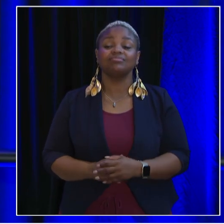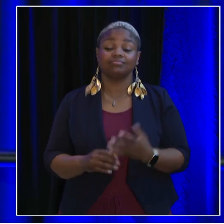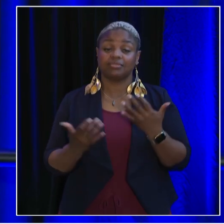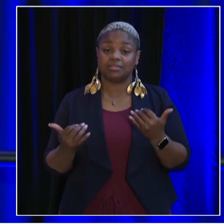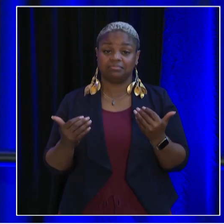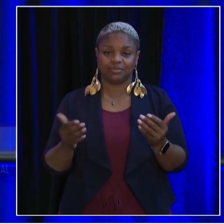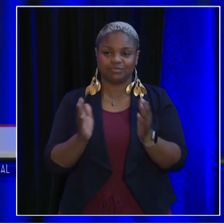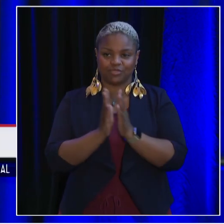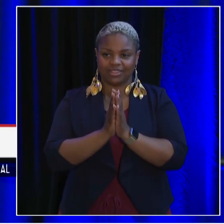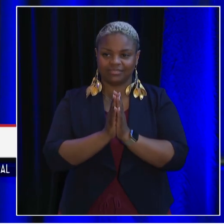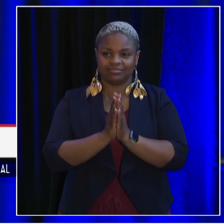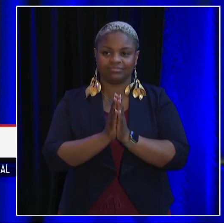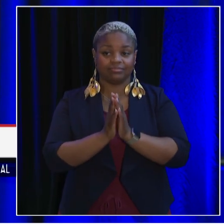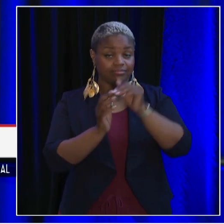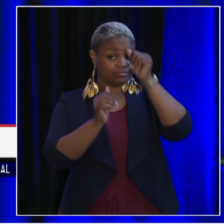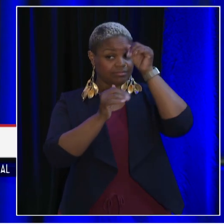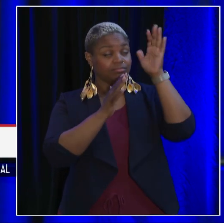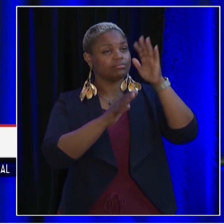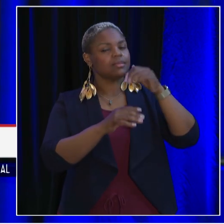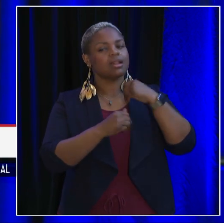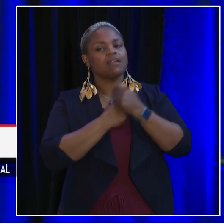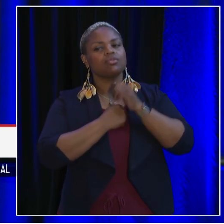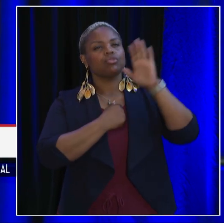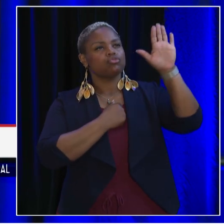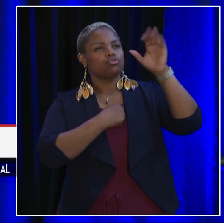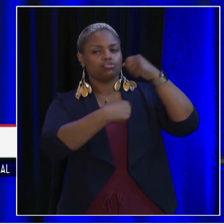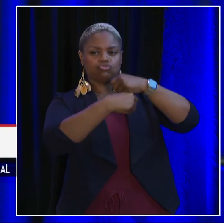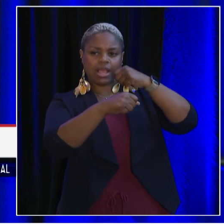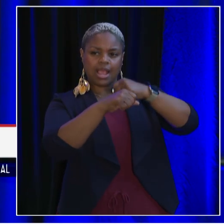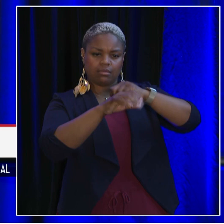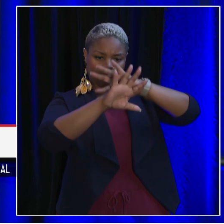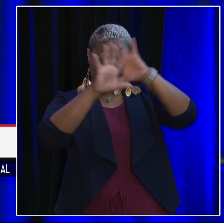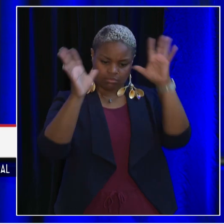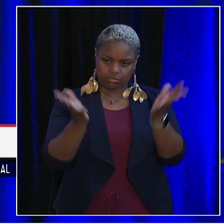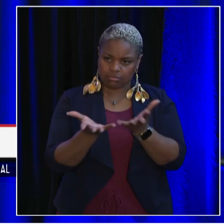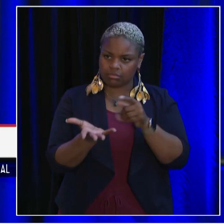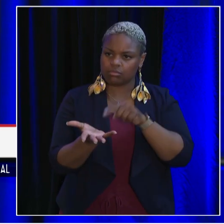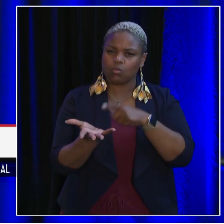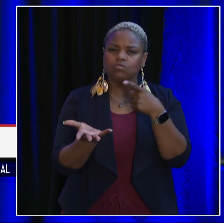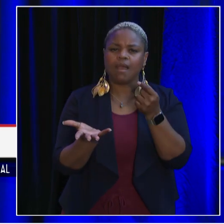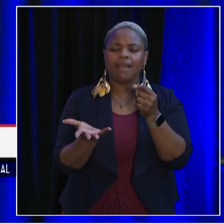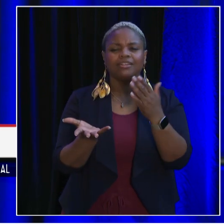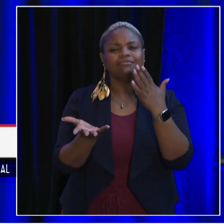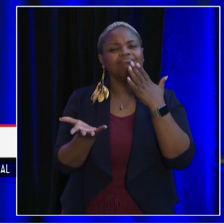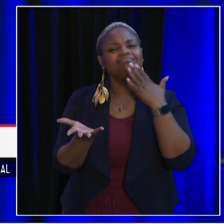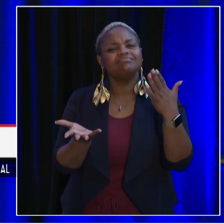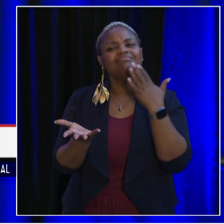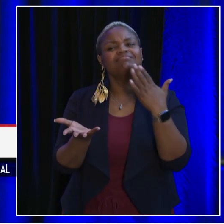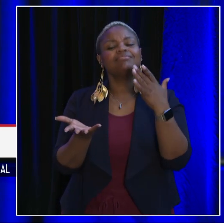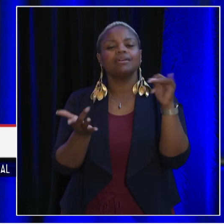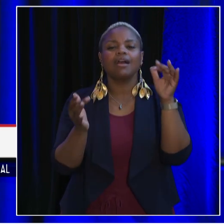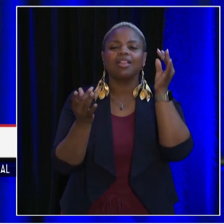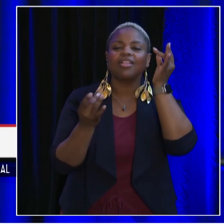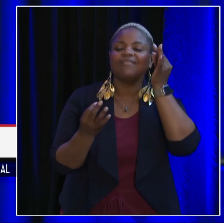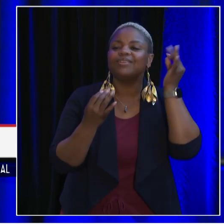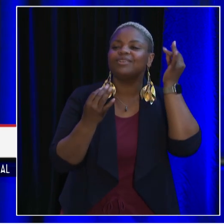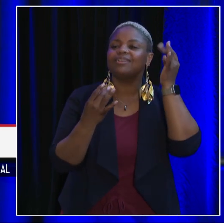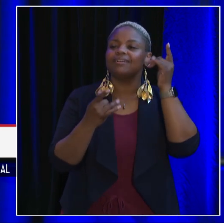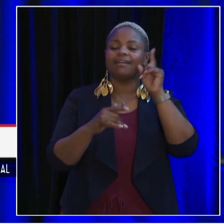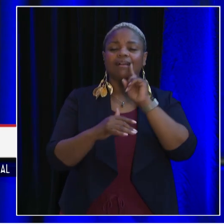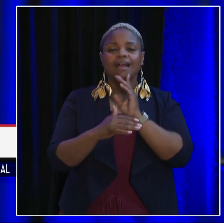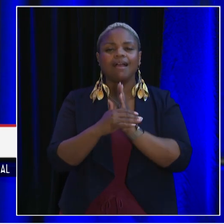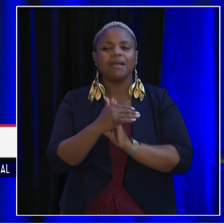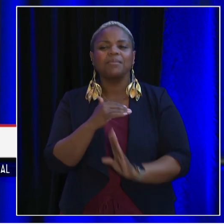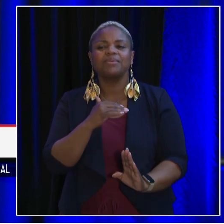Gracious and loving Creator, we have gathered on this day thankful, yet thoughtful, humbled,